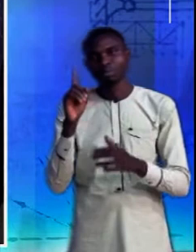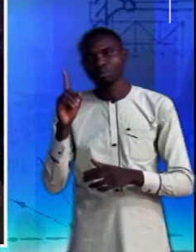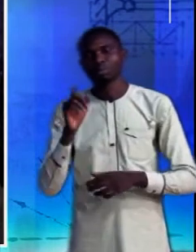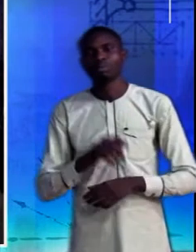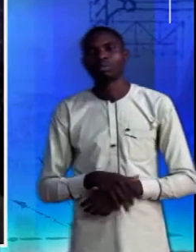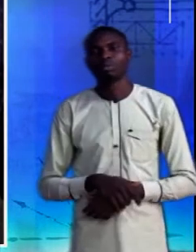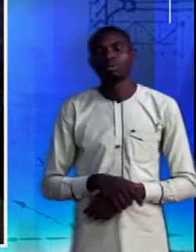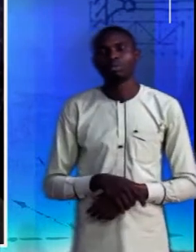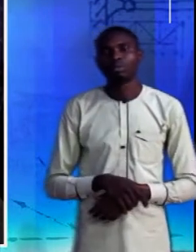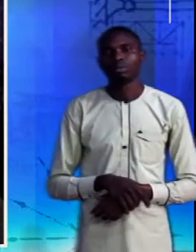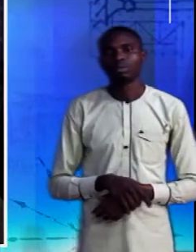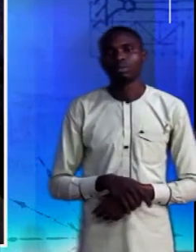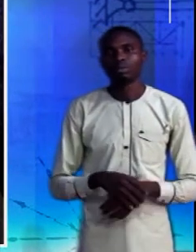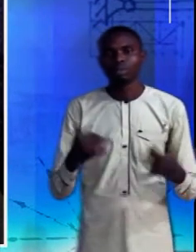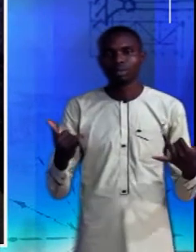COVID-19